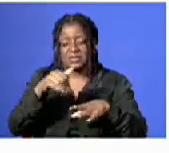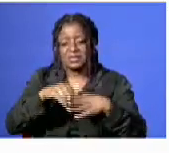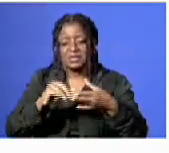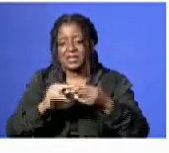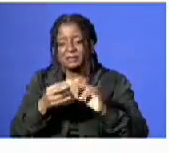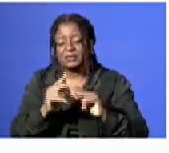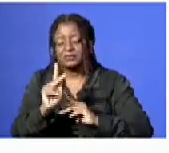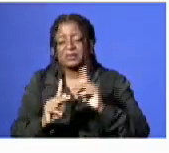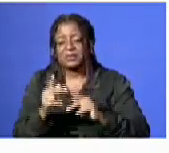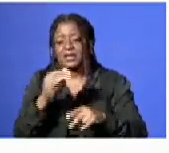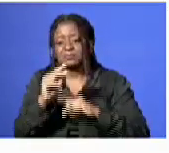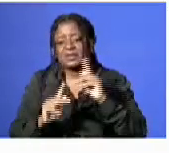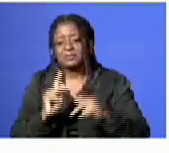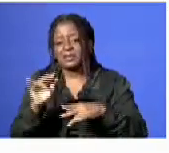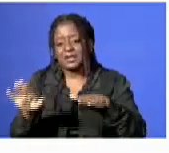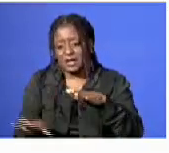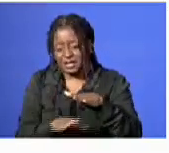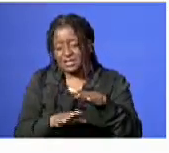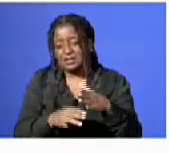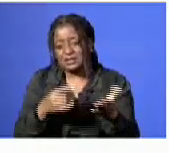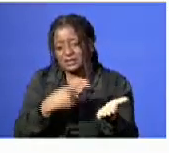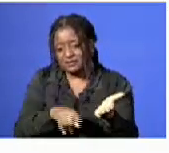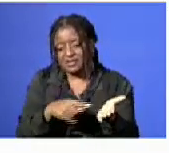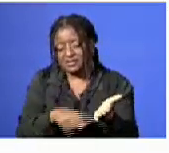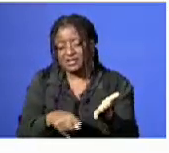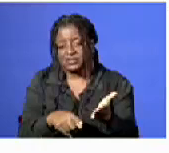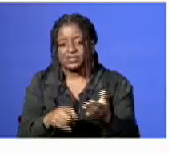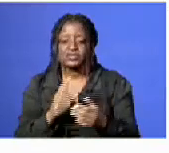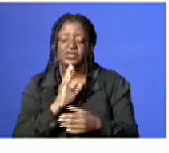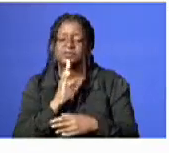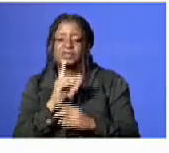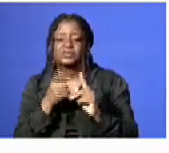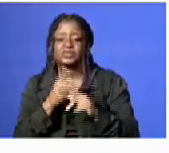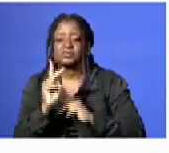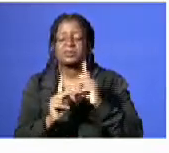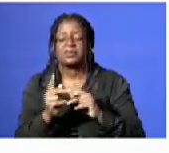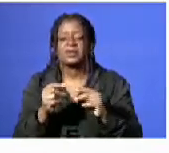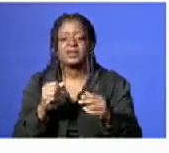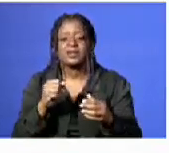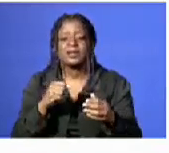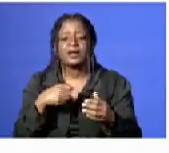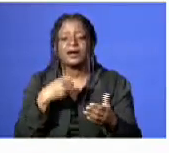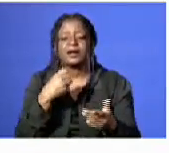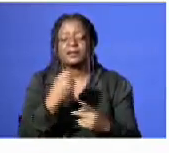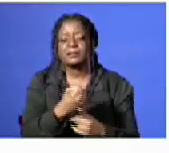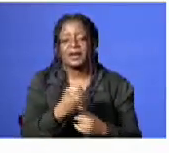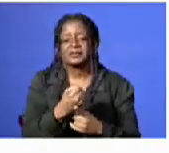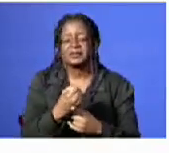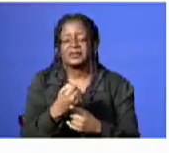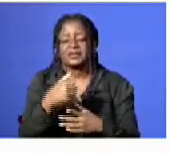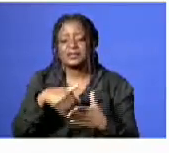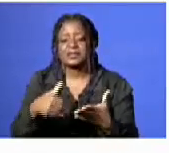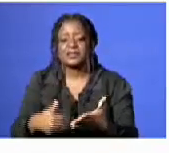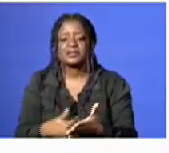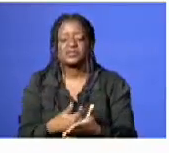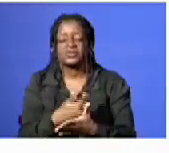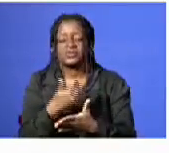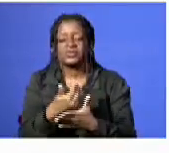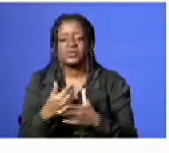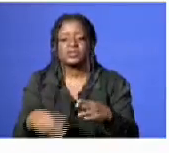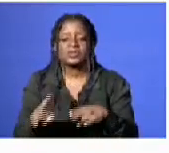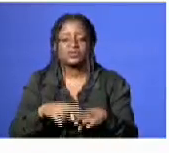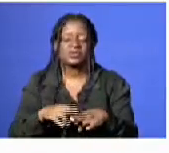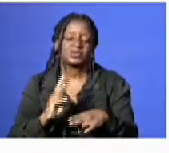investigation. She speaks to personnel affected in this latest wave. We notice that